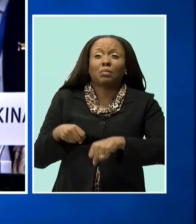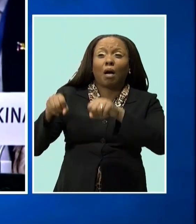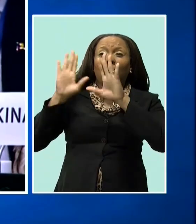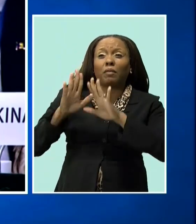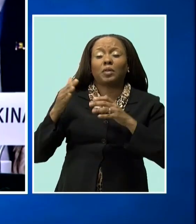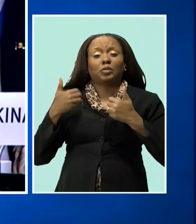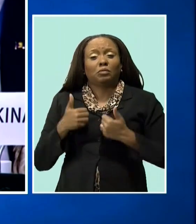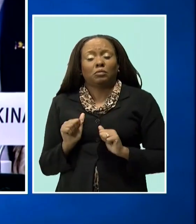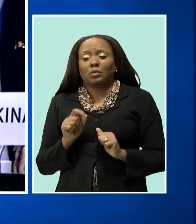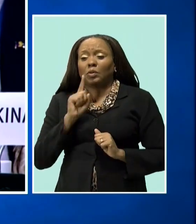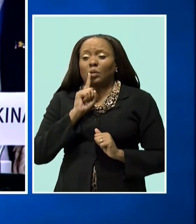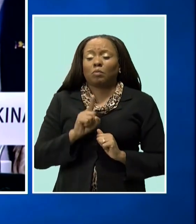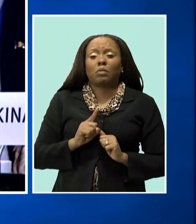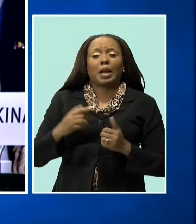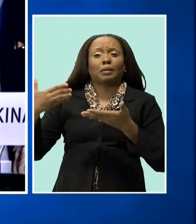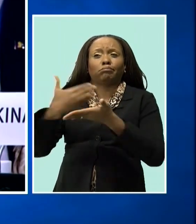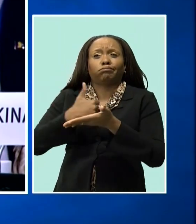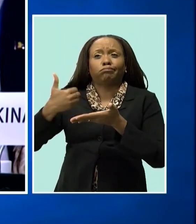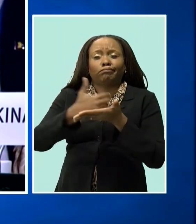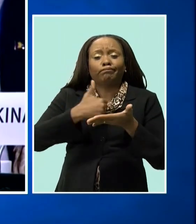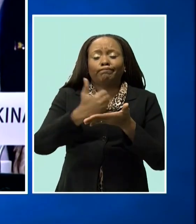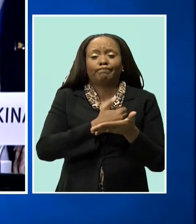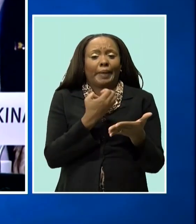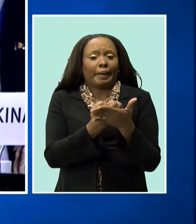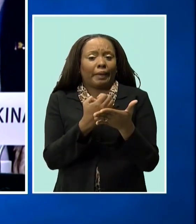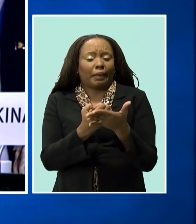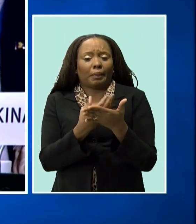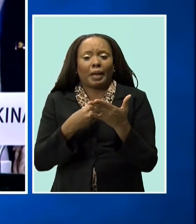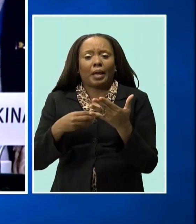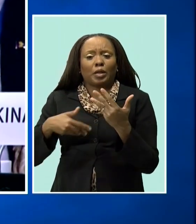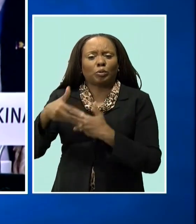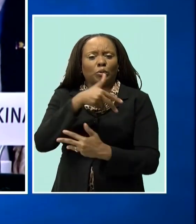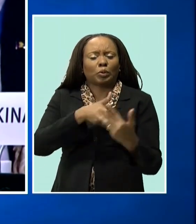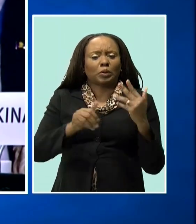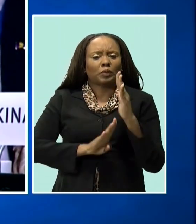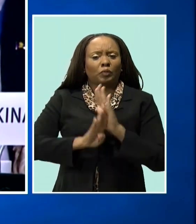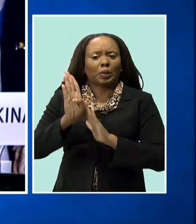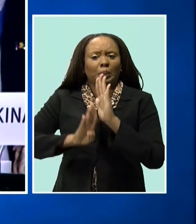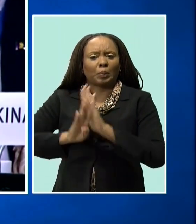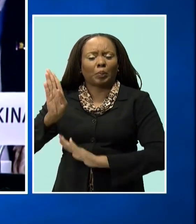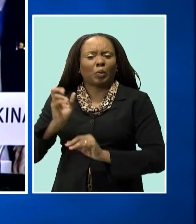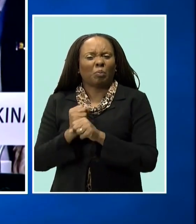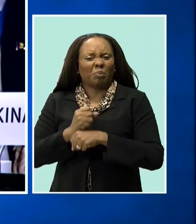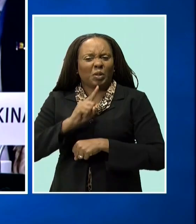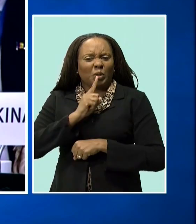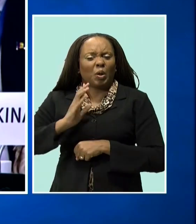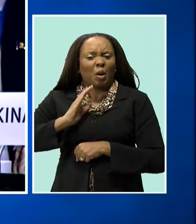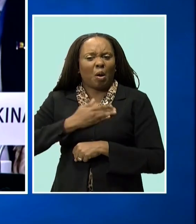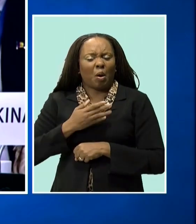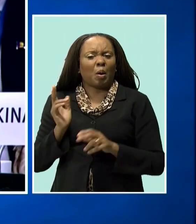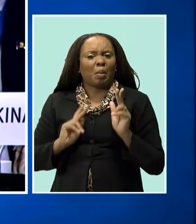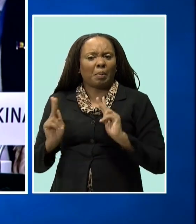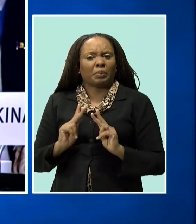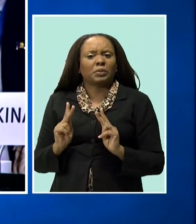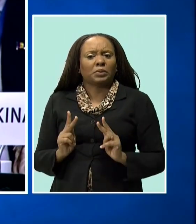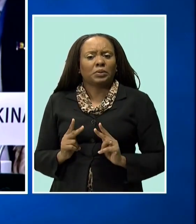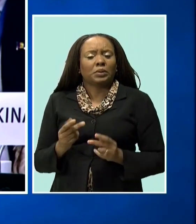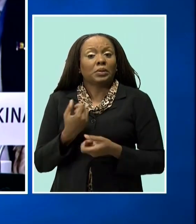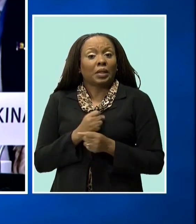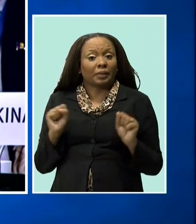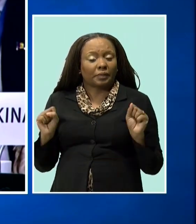attain adequate levels of economic and social development to ensure the well-being of our people. We sought to